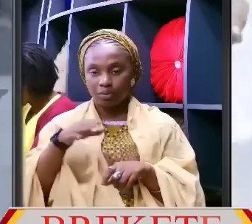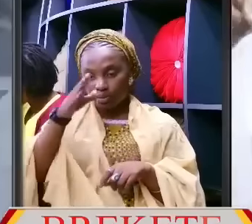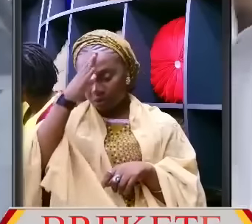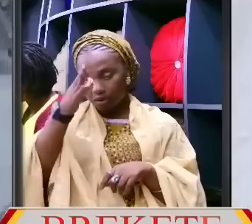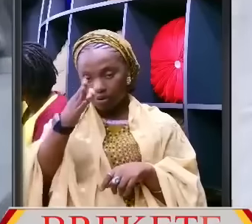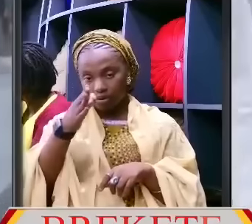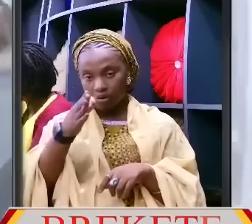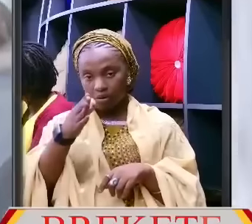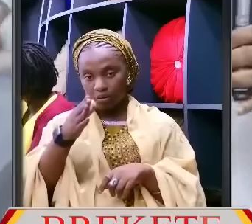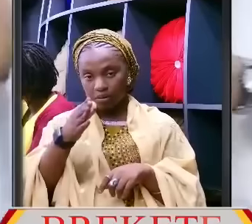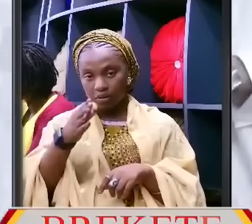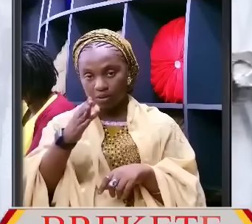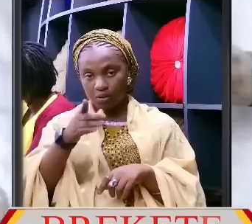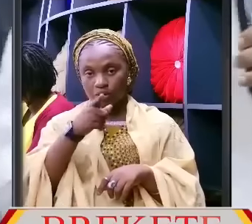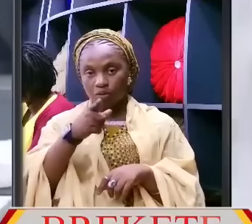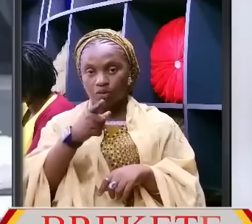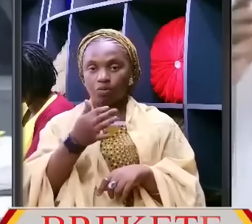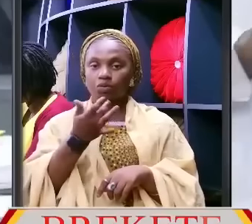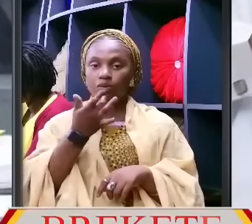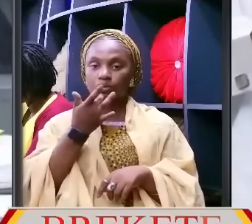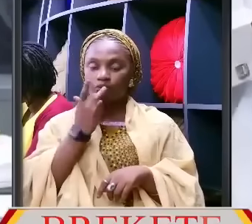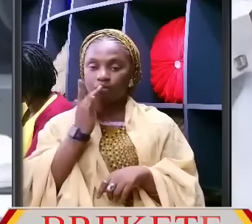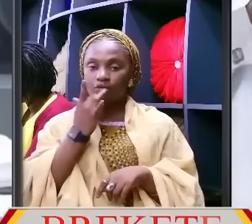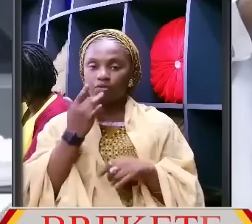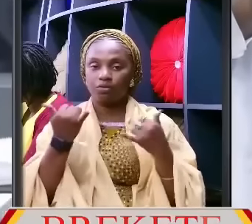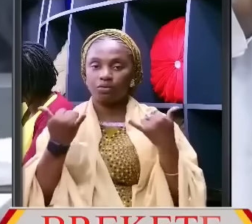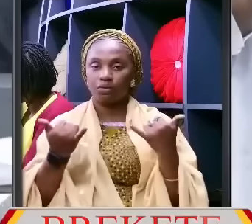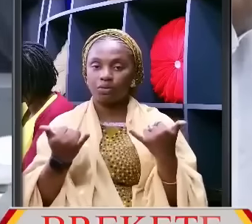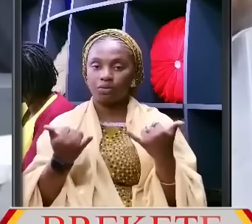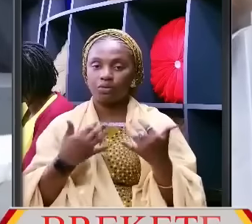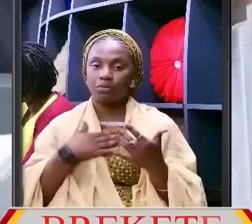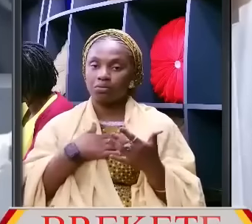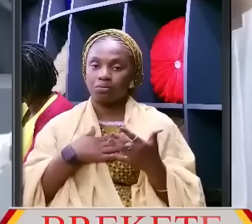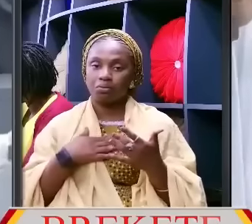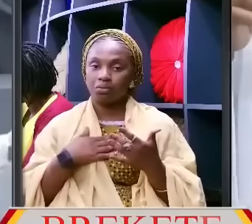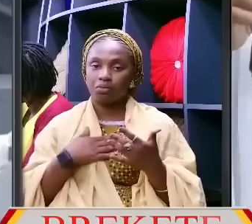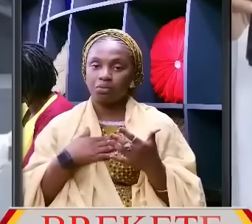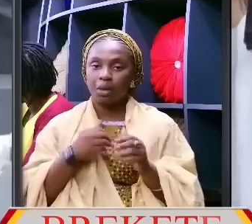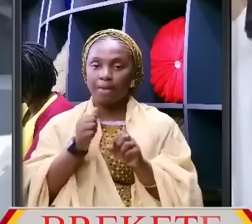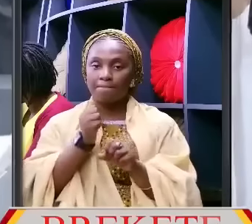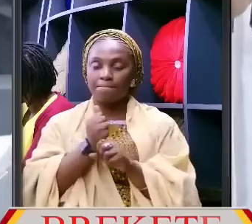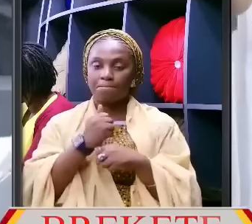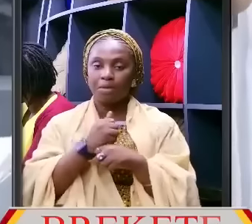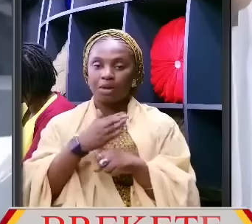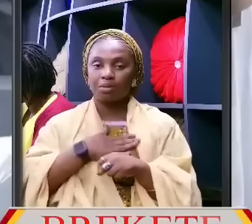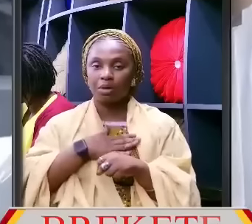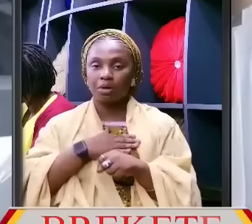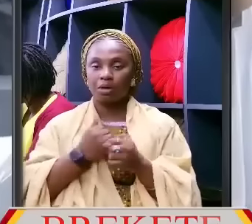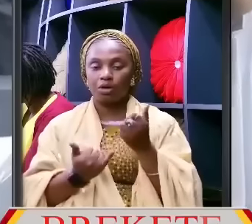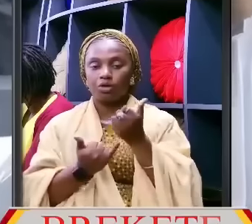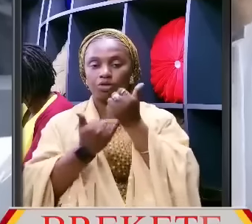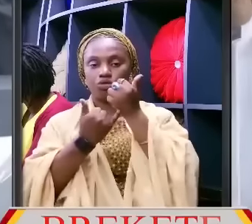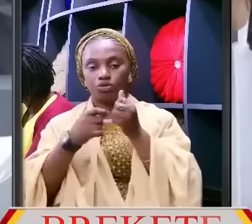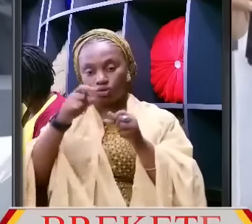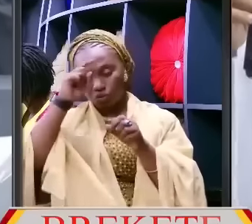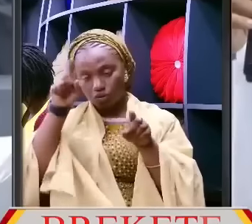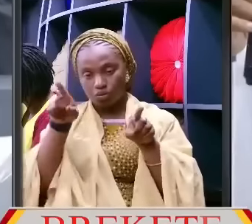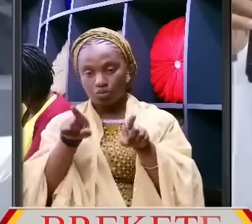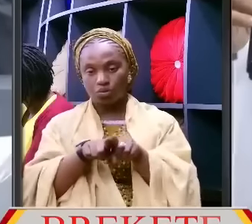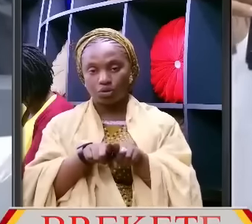Daddy, you go do me one favor. I beg. Make my junior brother. I know. If it's make my...